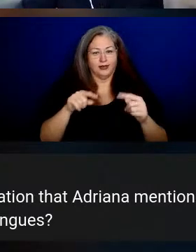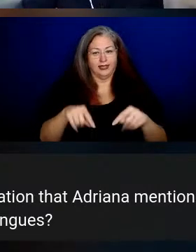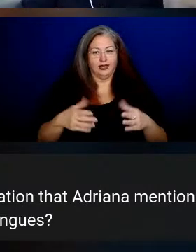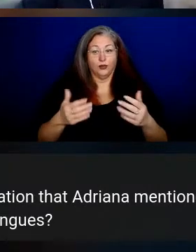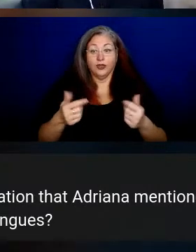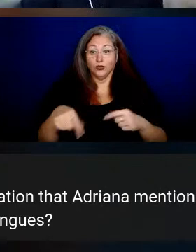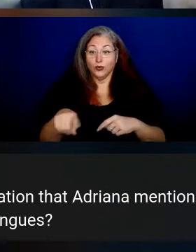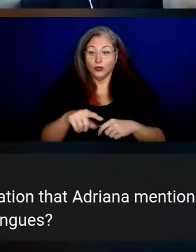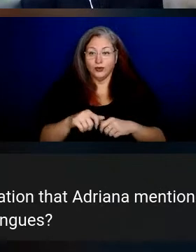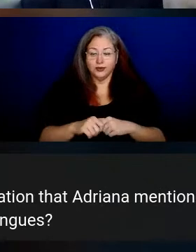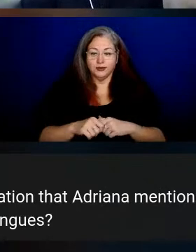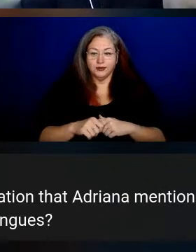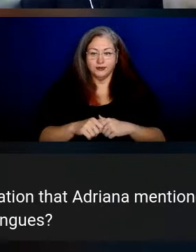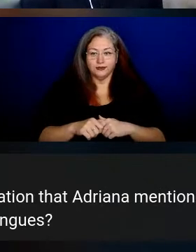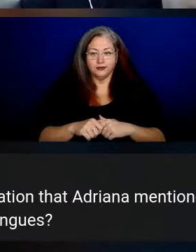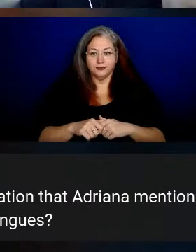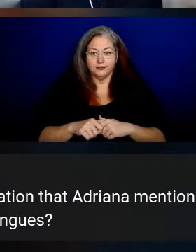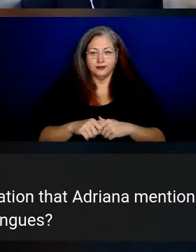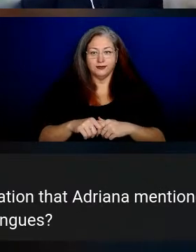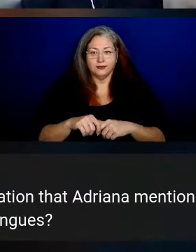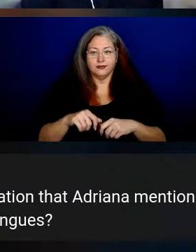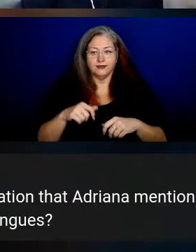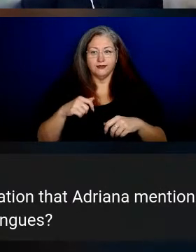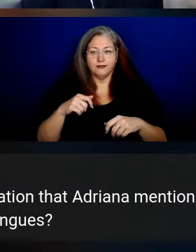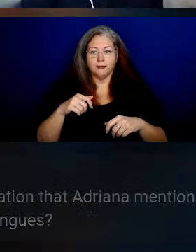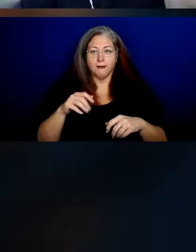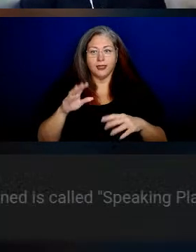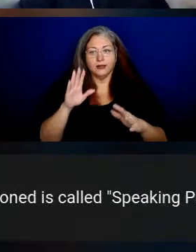and I hope